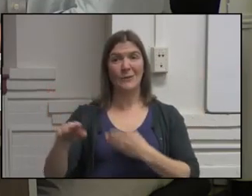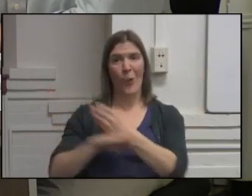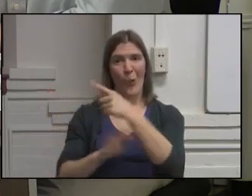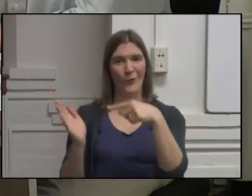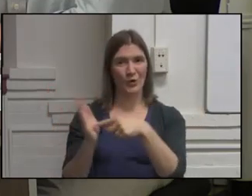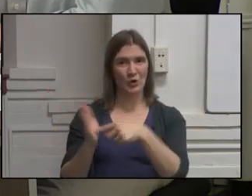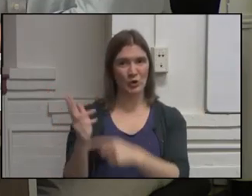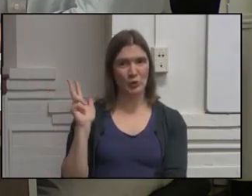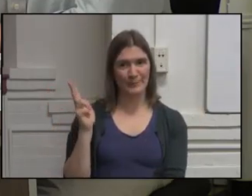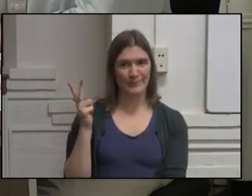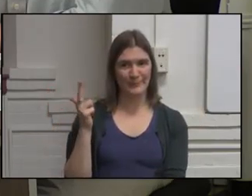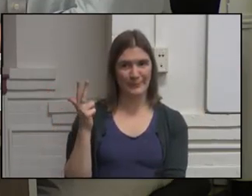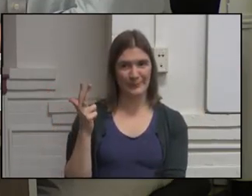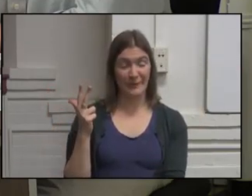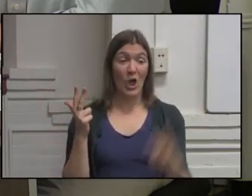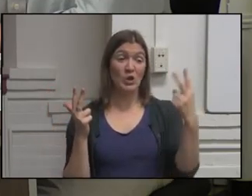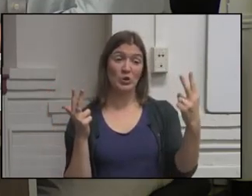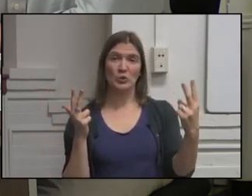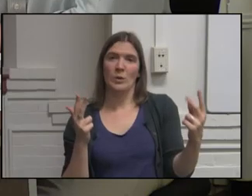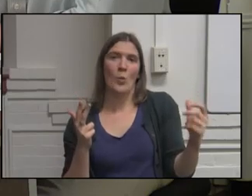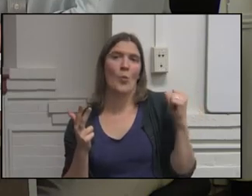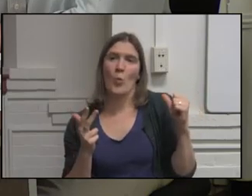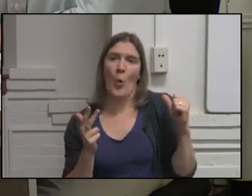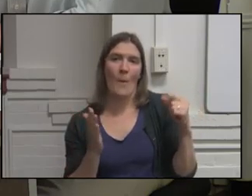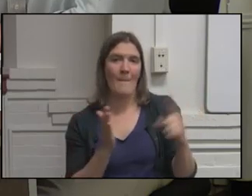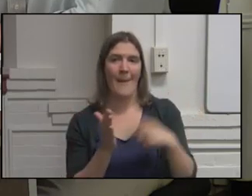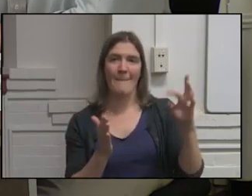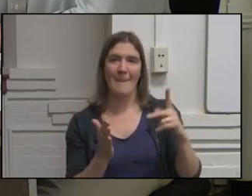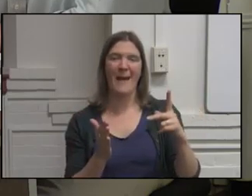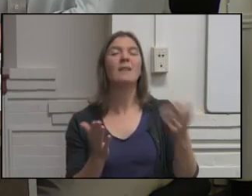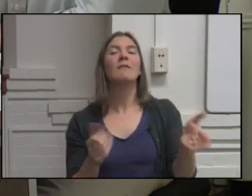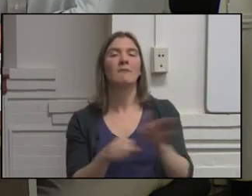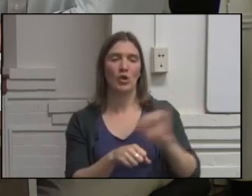overdue, and two loans are in default and fully reserved.